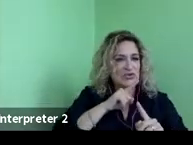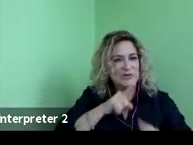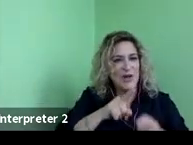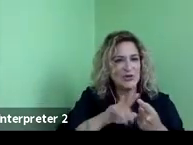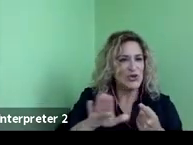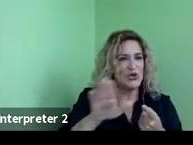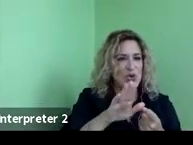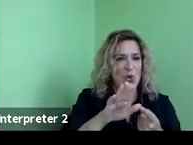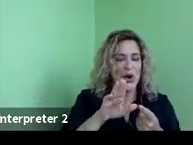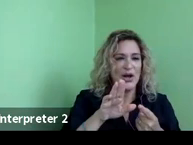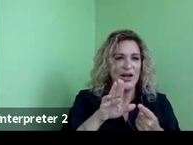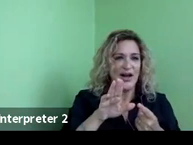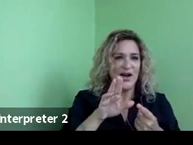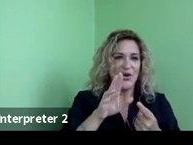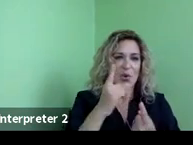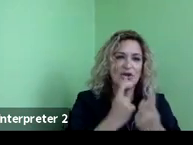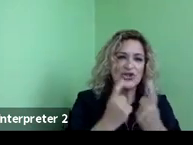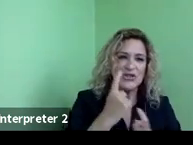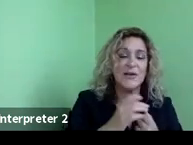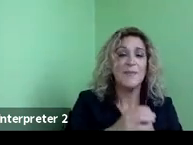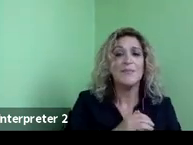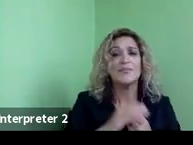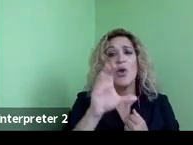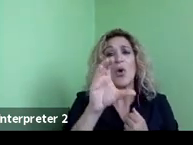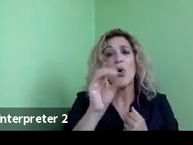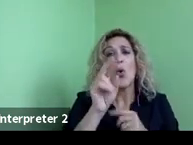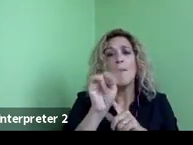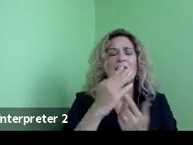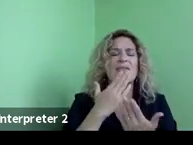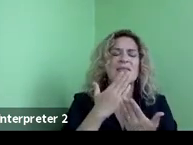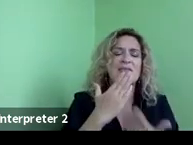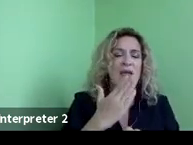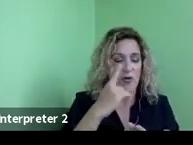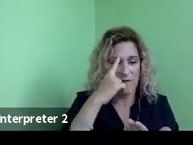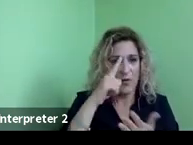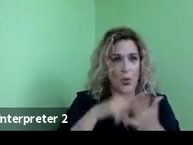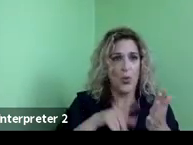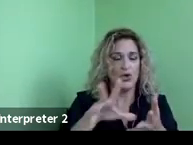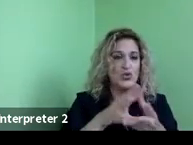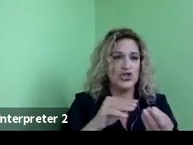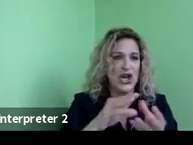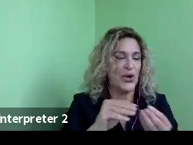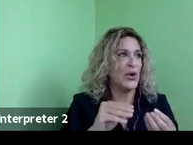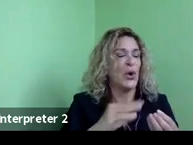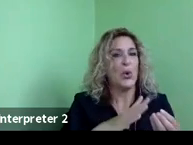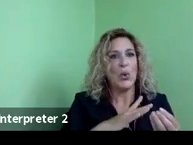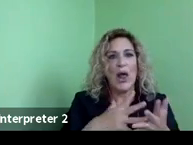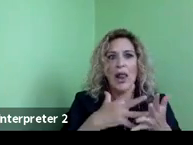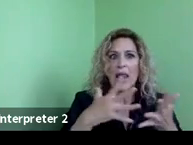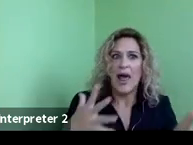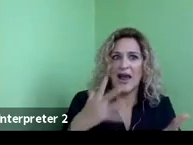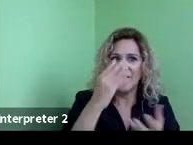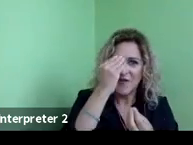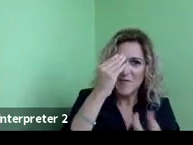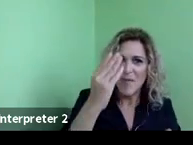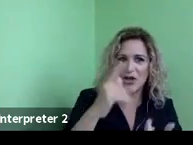you know, everything that you've shared. I think it's a lot to absorb. I'm beginning to think we might need another follow-up webinar just